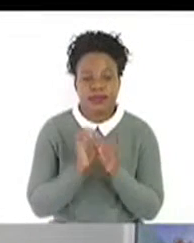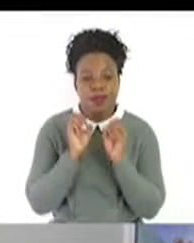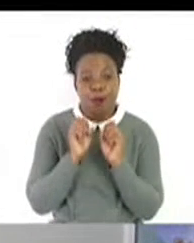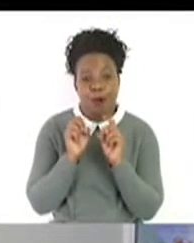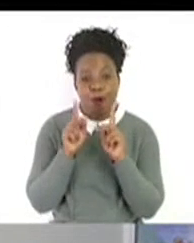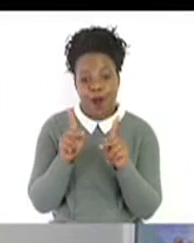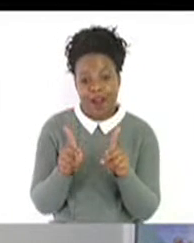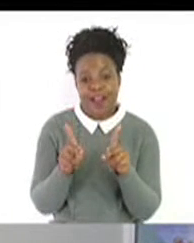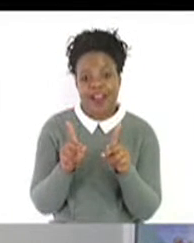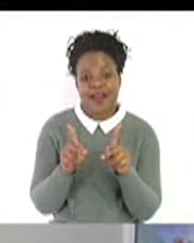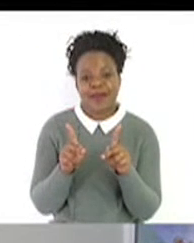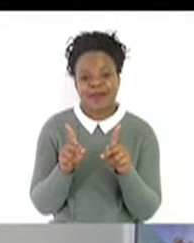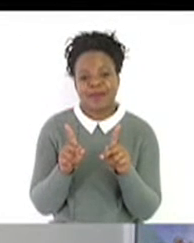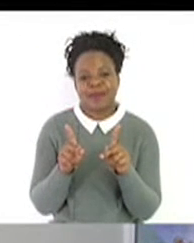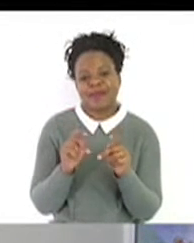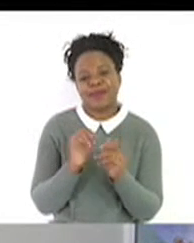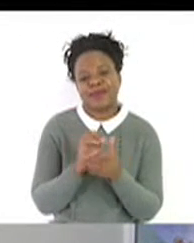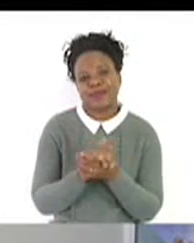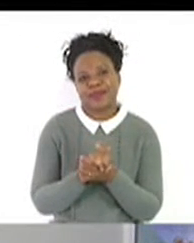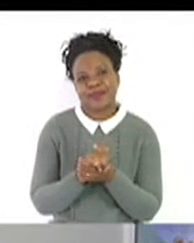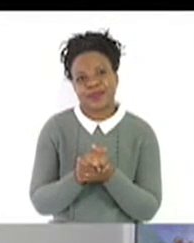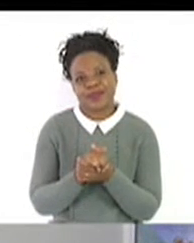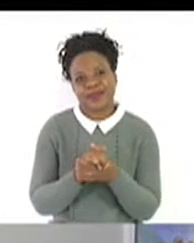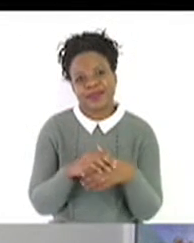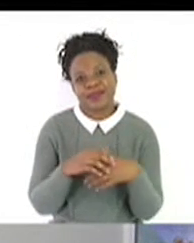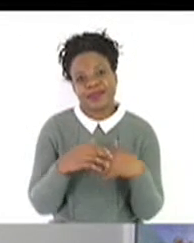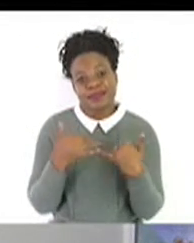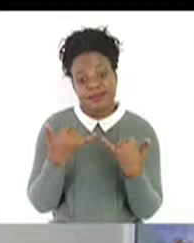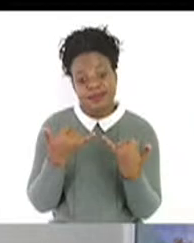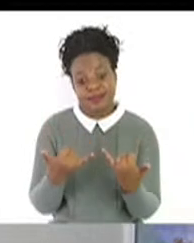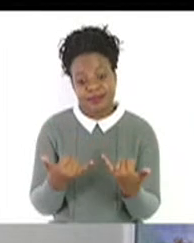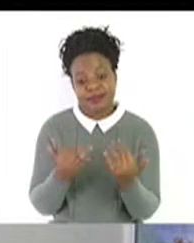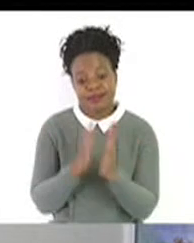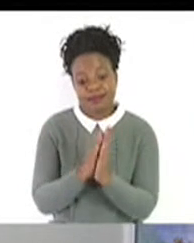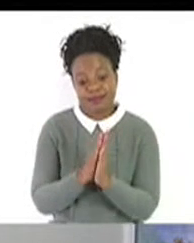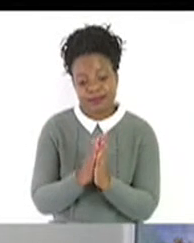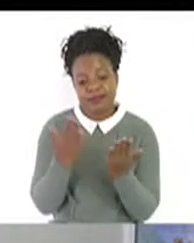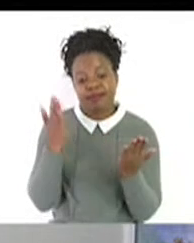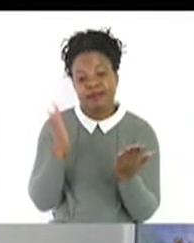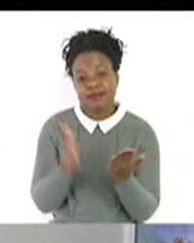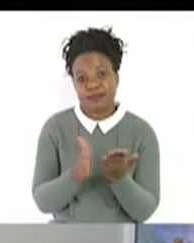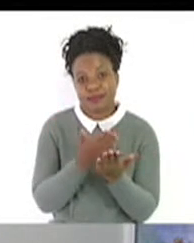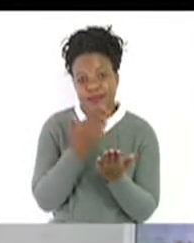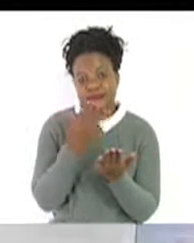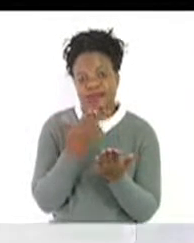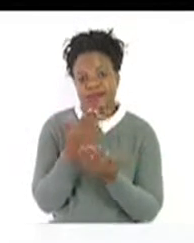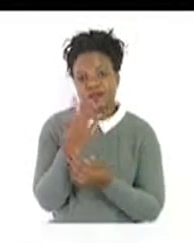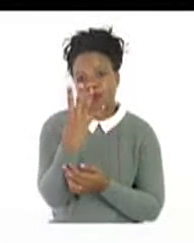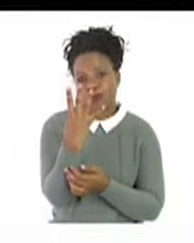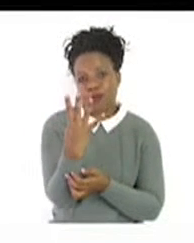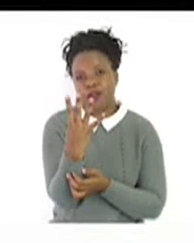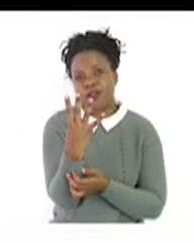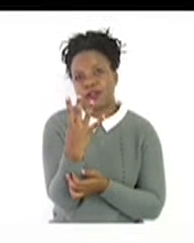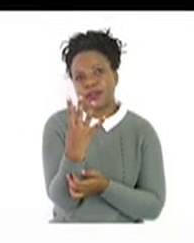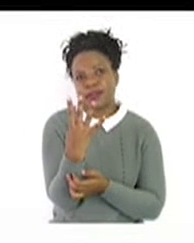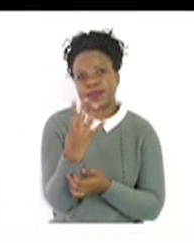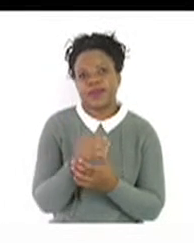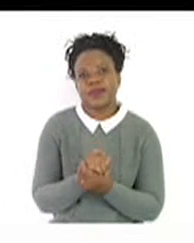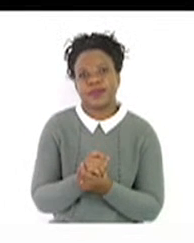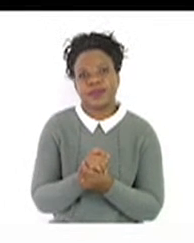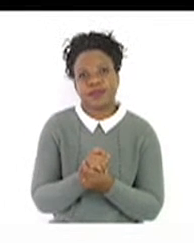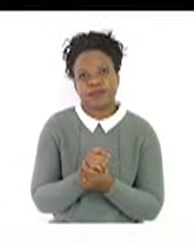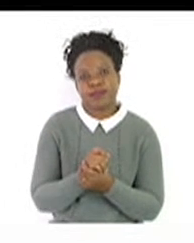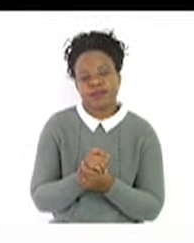Okay, my friends. Now, let's turn our books on page 4, where